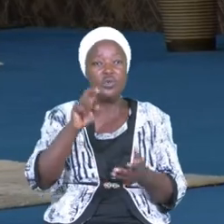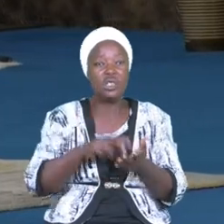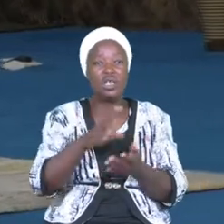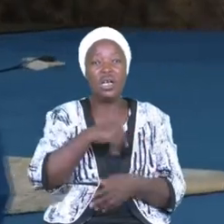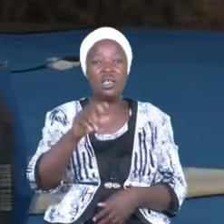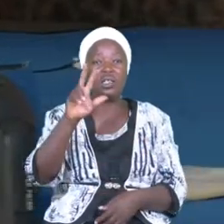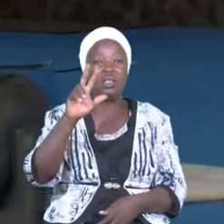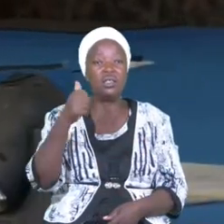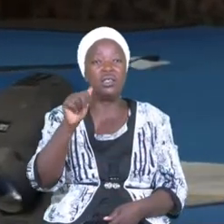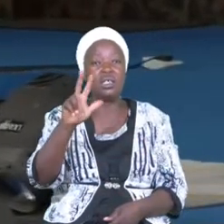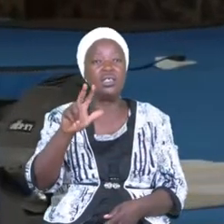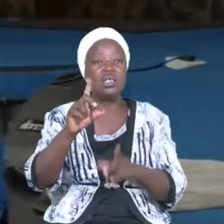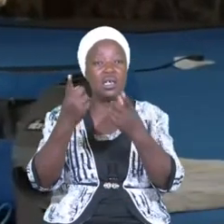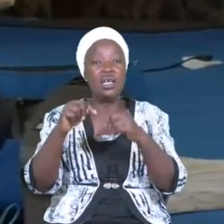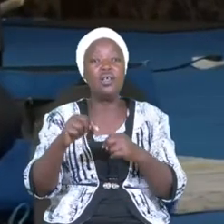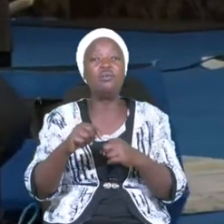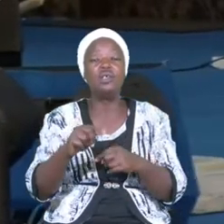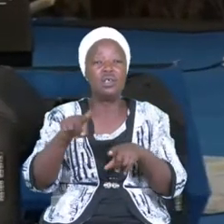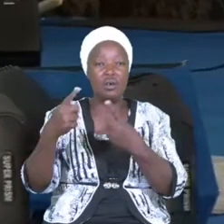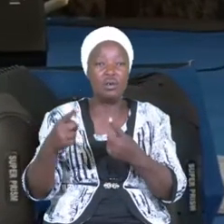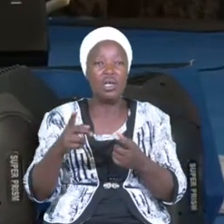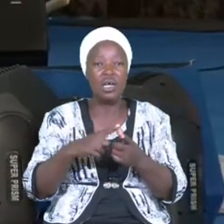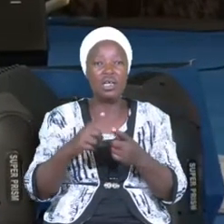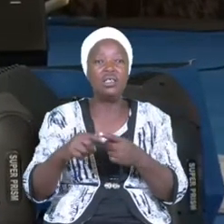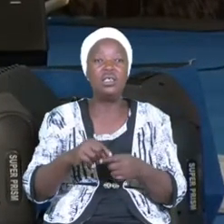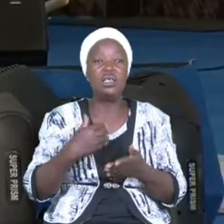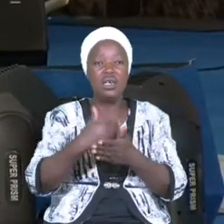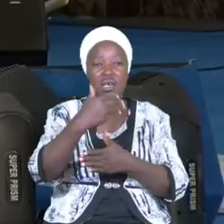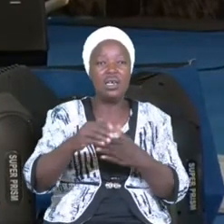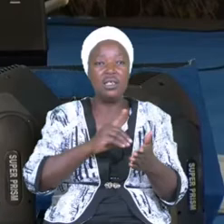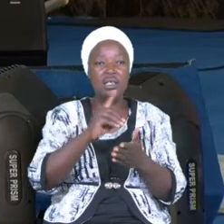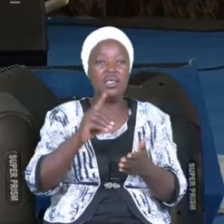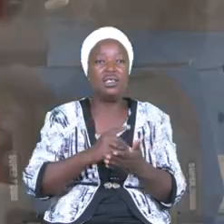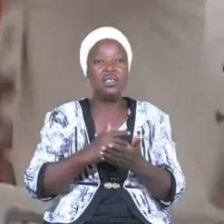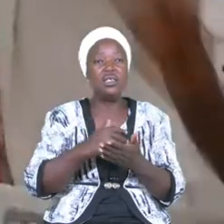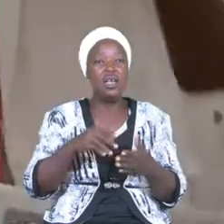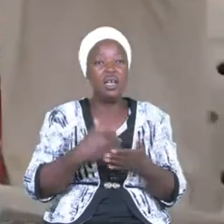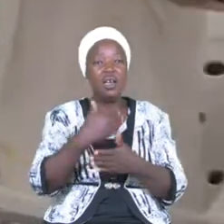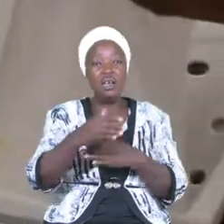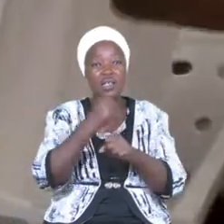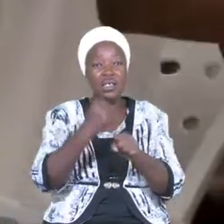be 2023, and I'm still doing Monday Bible study.